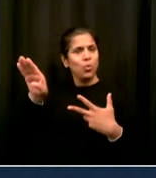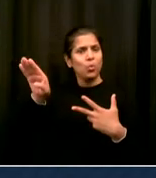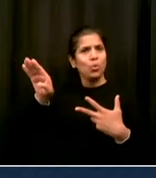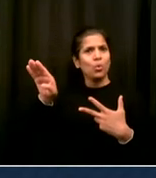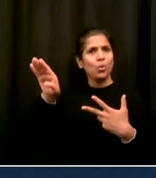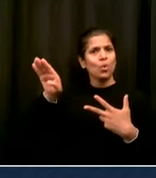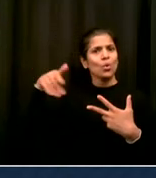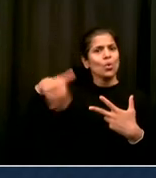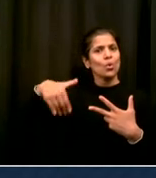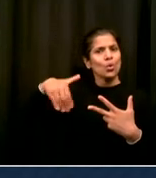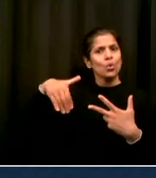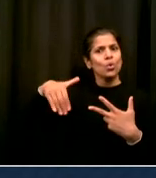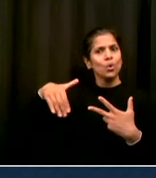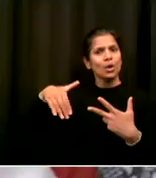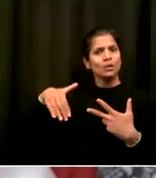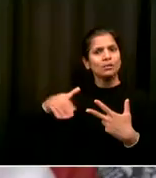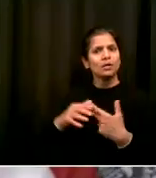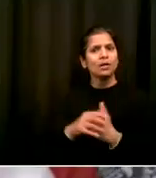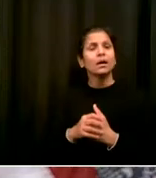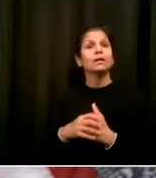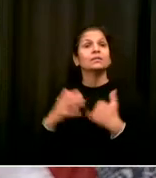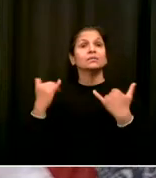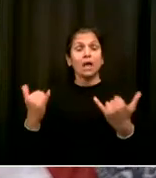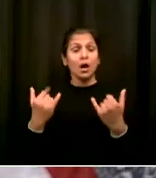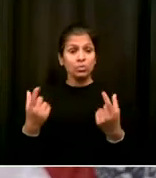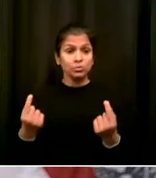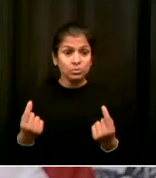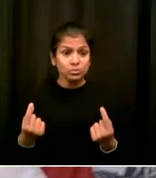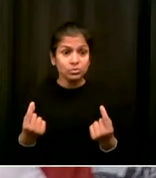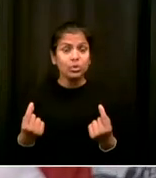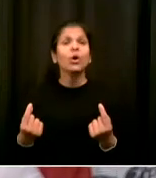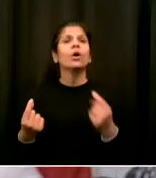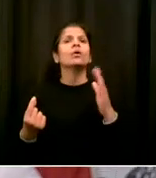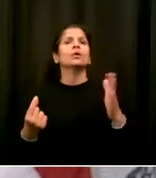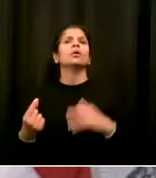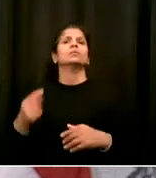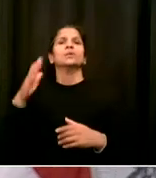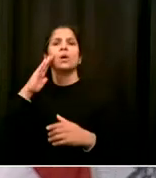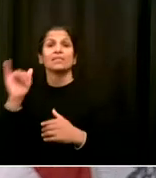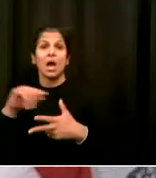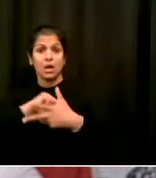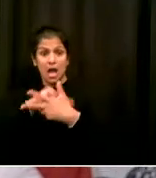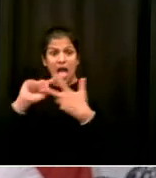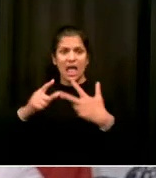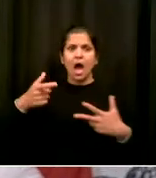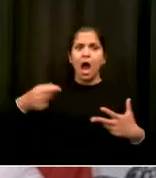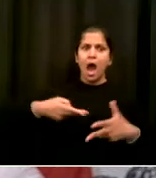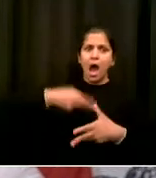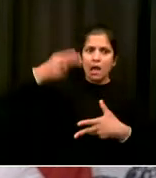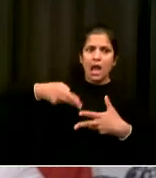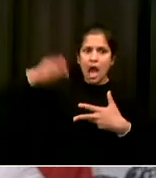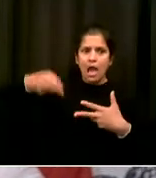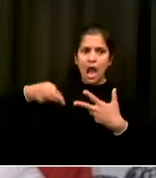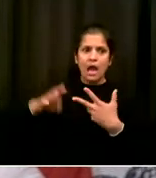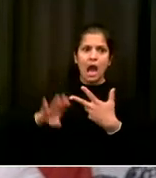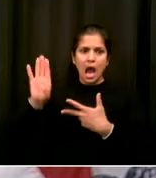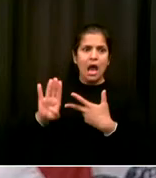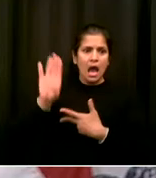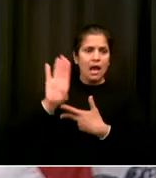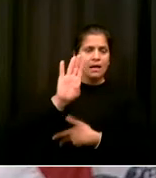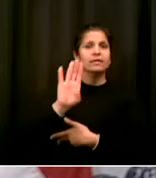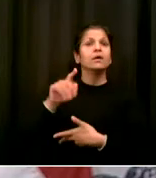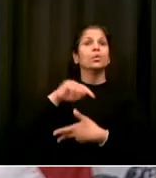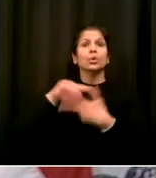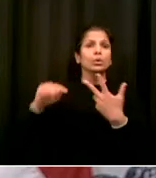just heard your doctor, the people's doctor, tell you if you're thinking about going to some kind of large